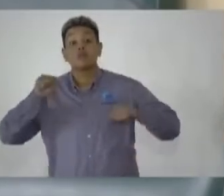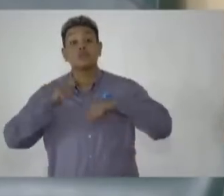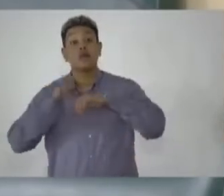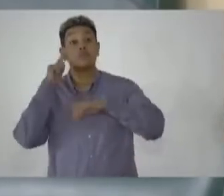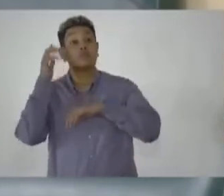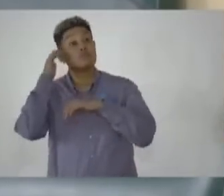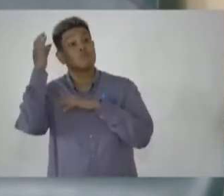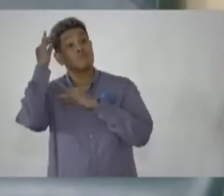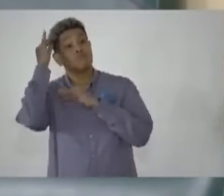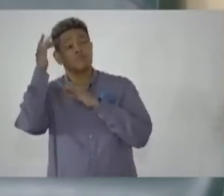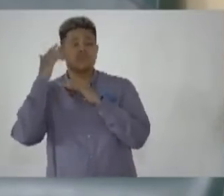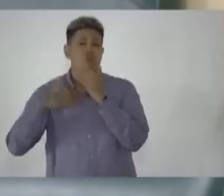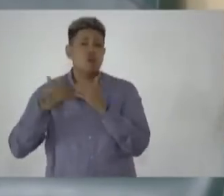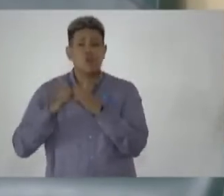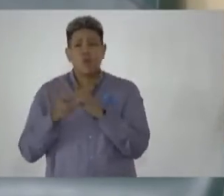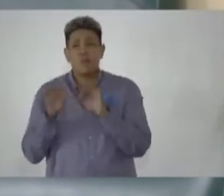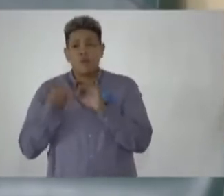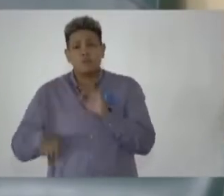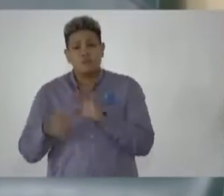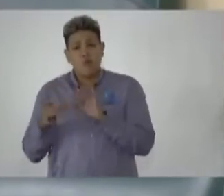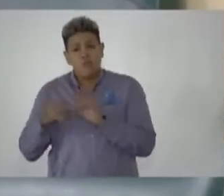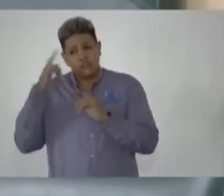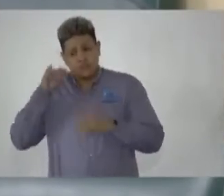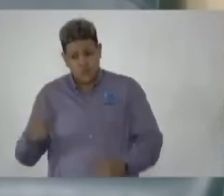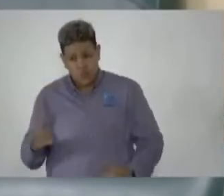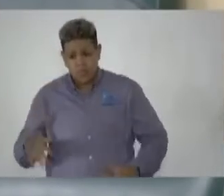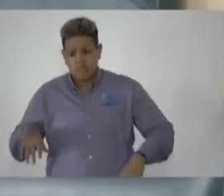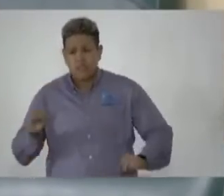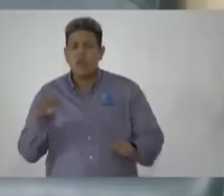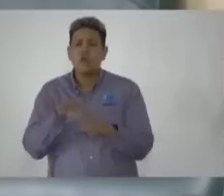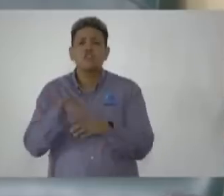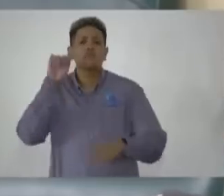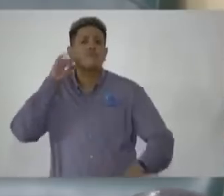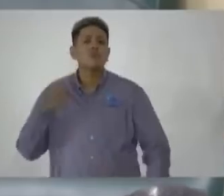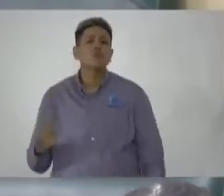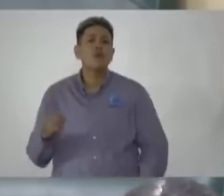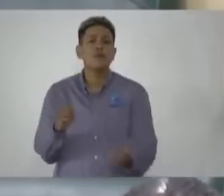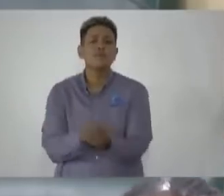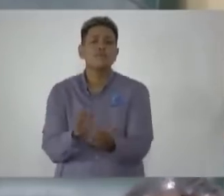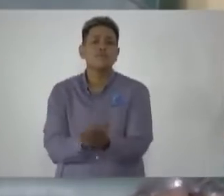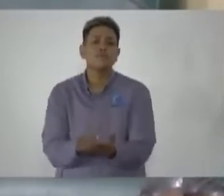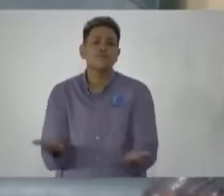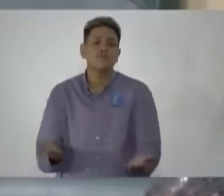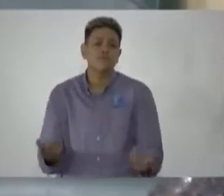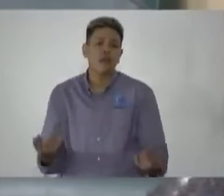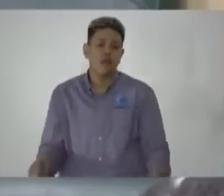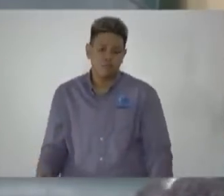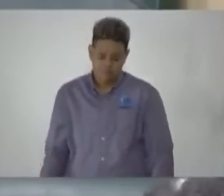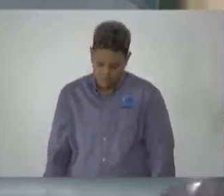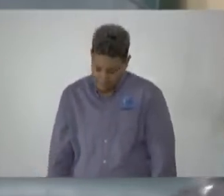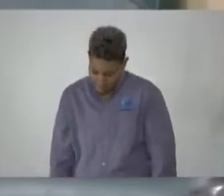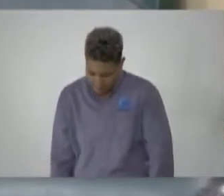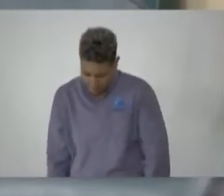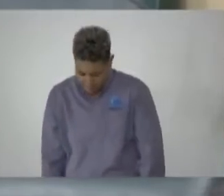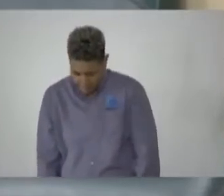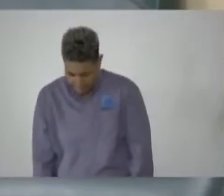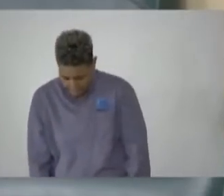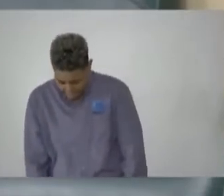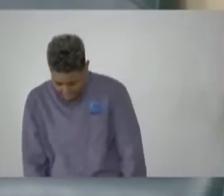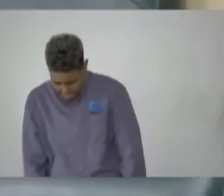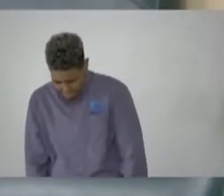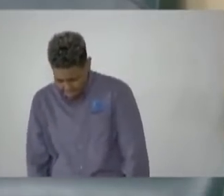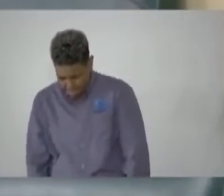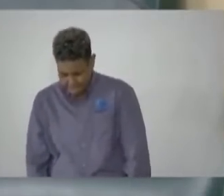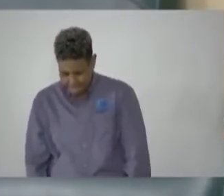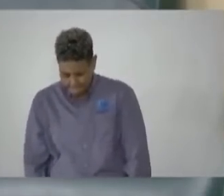contribution here for the record. You know, this journey started,